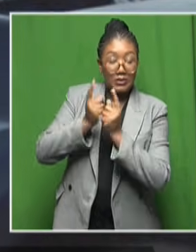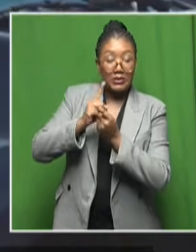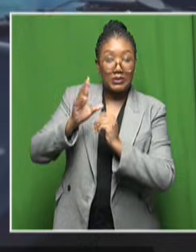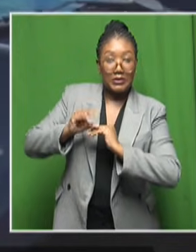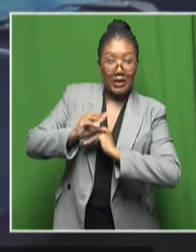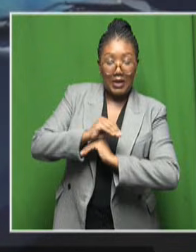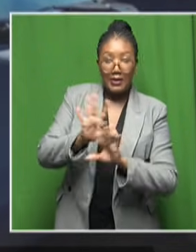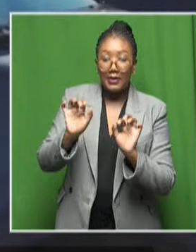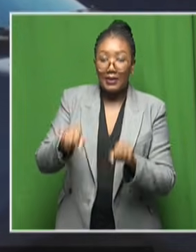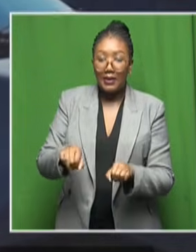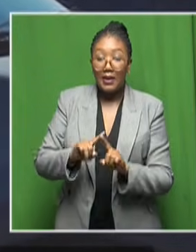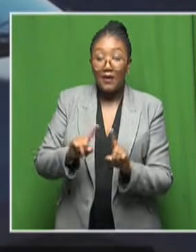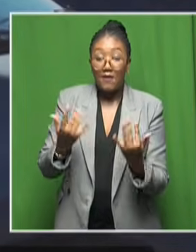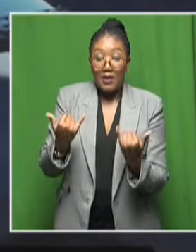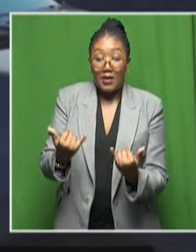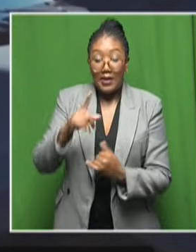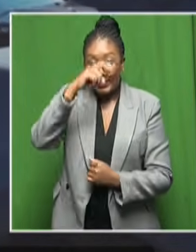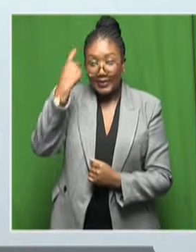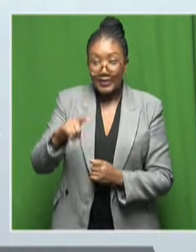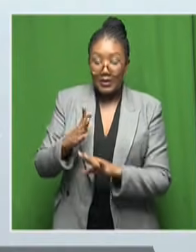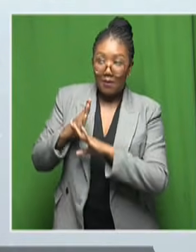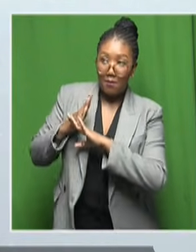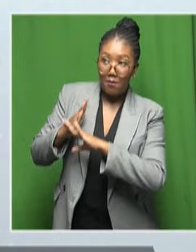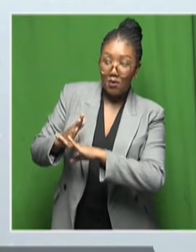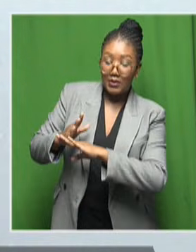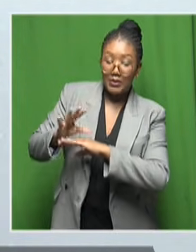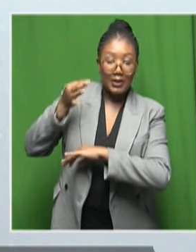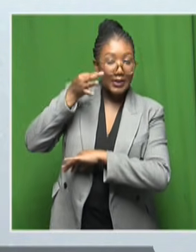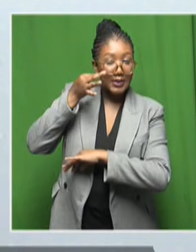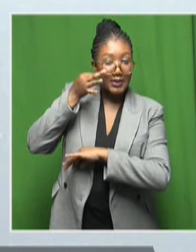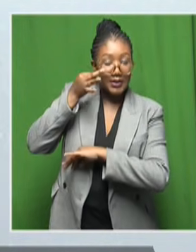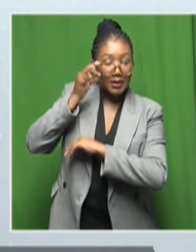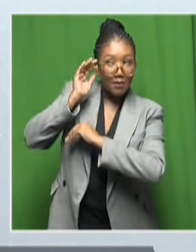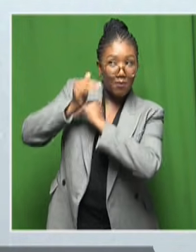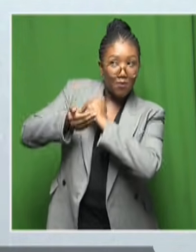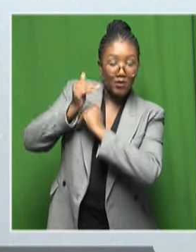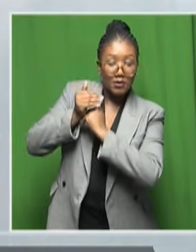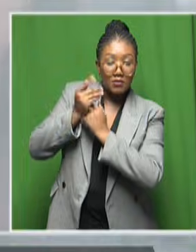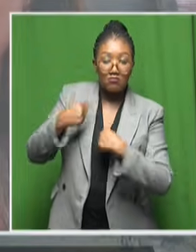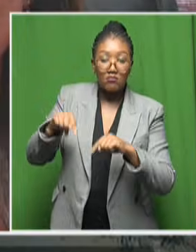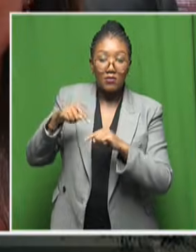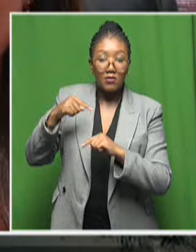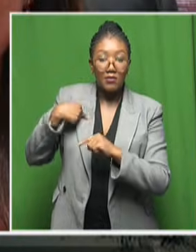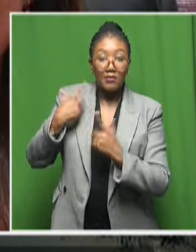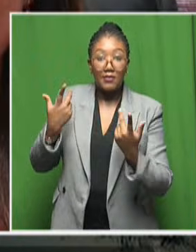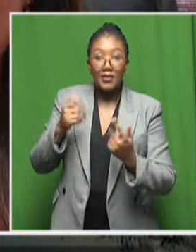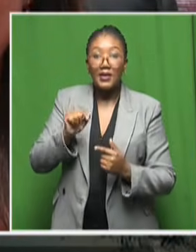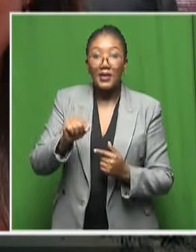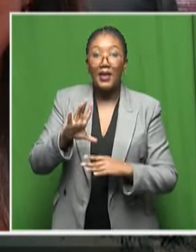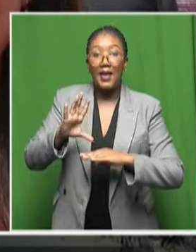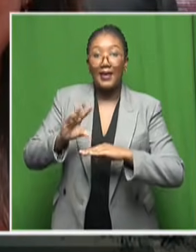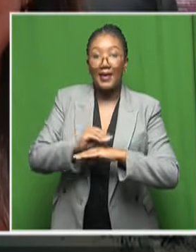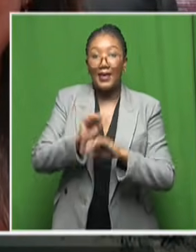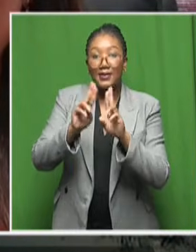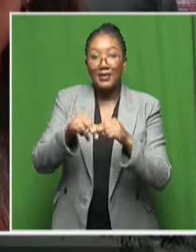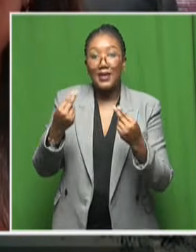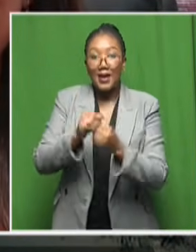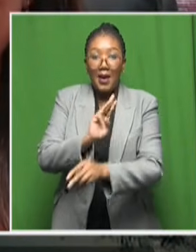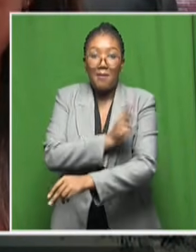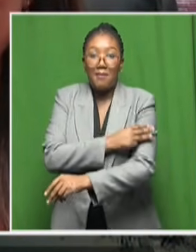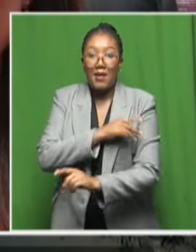we can protect our skins this summer and lower the risk of skin cancer, let's chat to Lorraine Govender, CANSA National Manager for Health